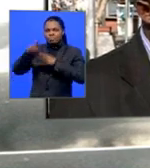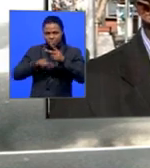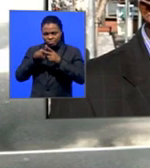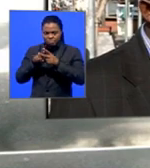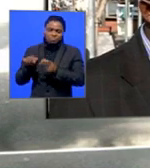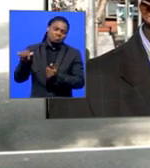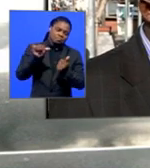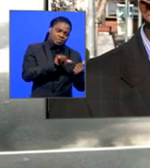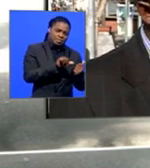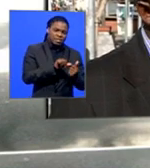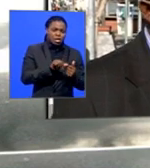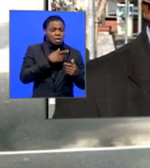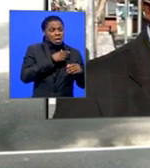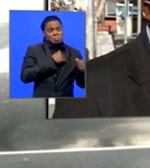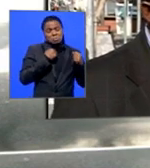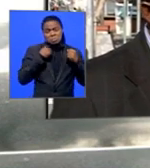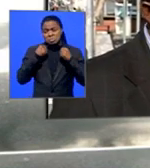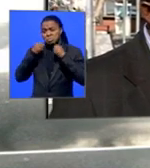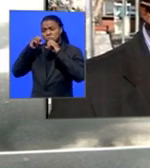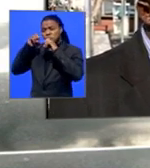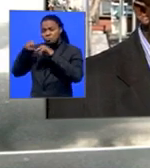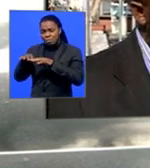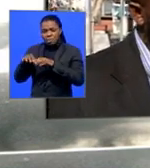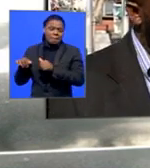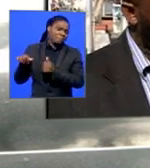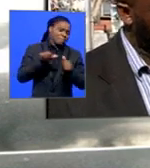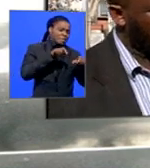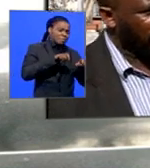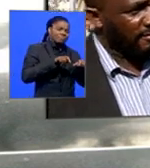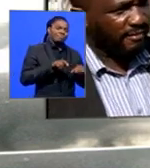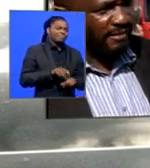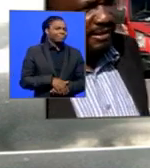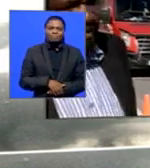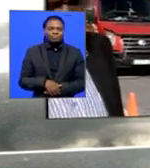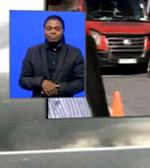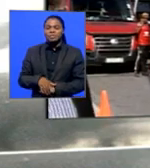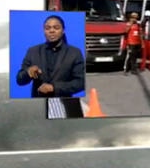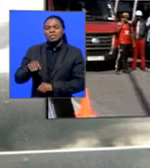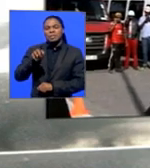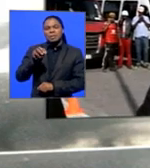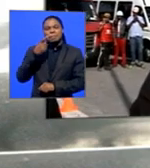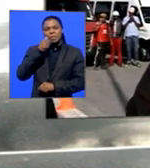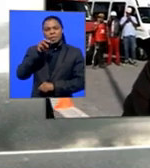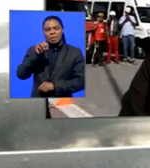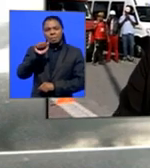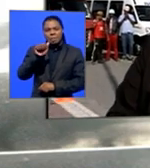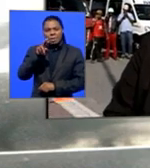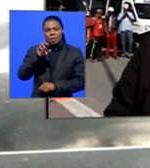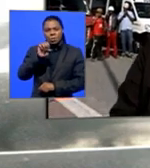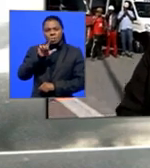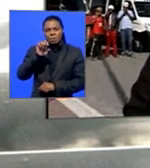some hours, not to drop and come back to Cape Town. And that was Mr. Justice Marubele of the Cape Amalgamated